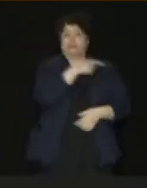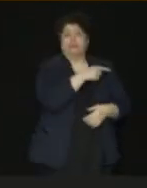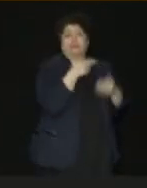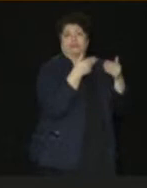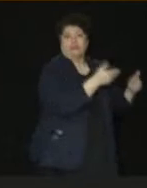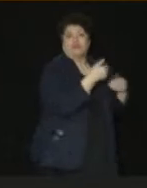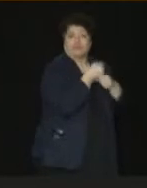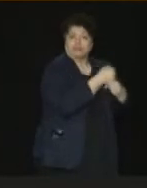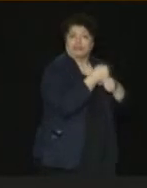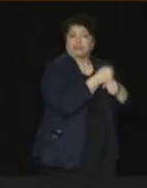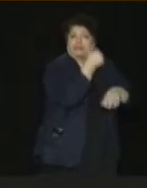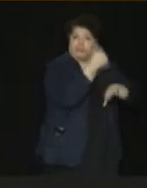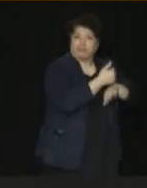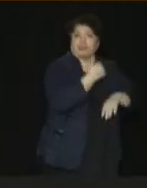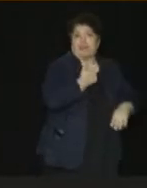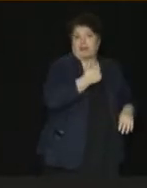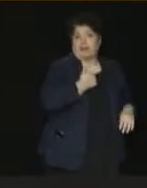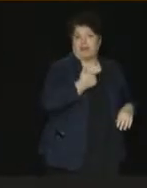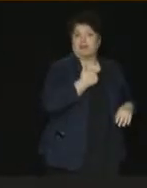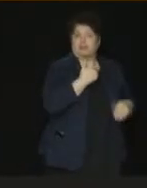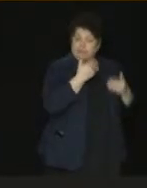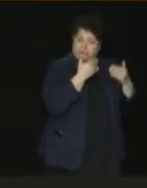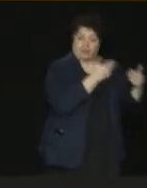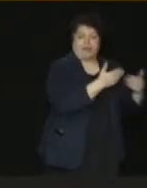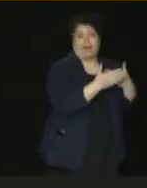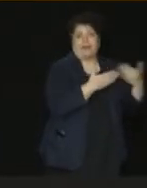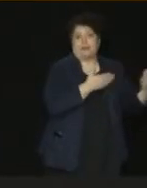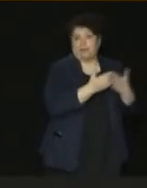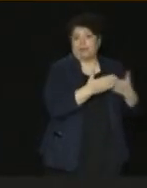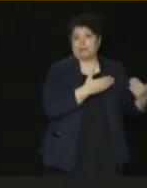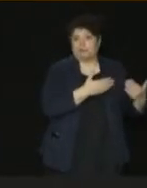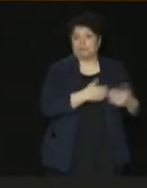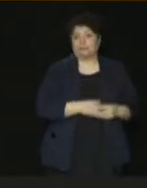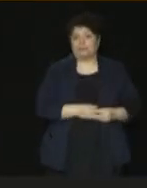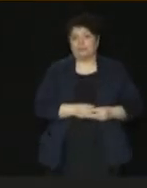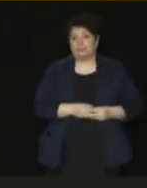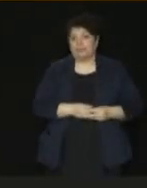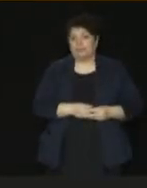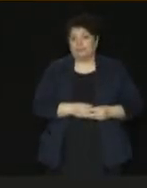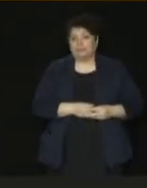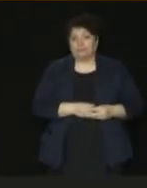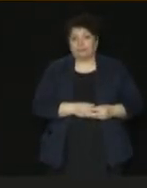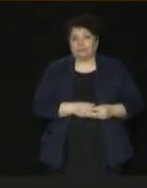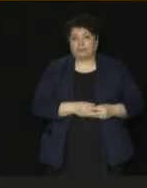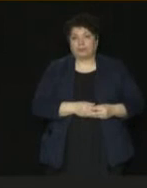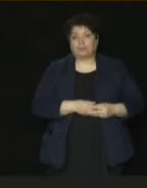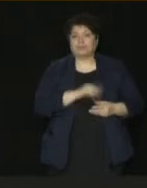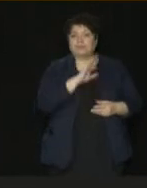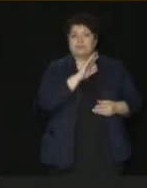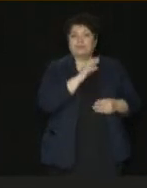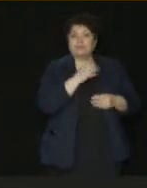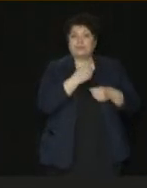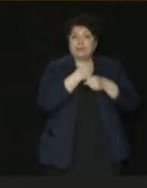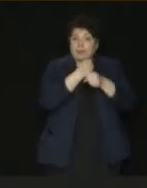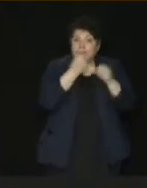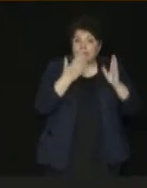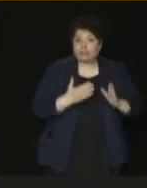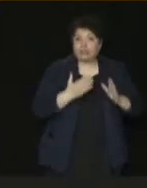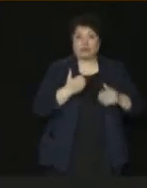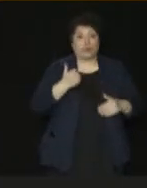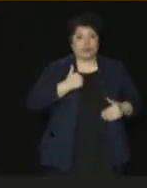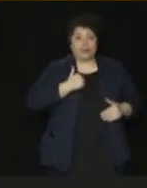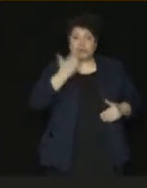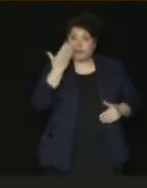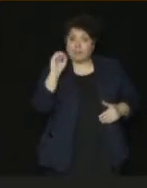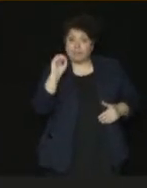From overseas, we knew that we needed to create domestic capacity, and manufacturers and Canadian companies